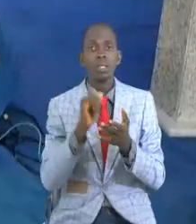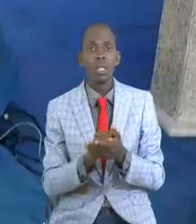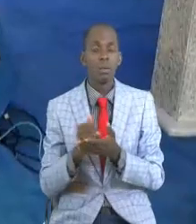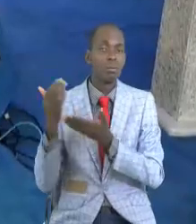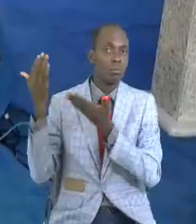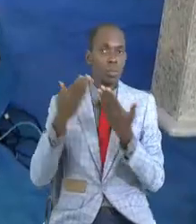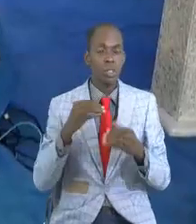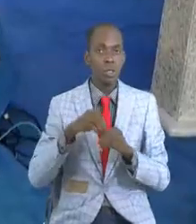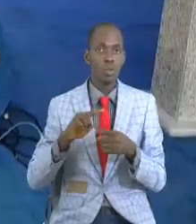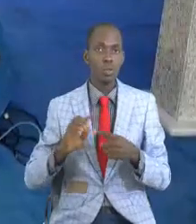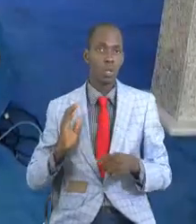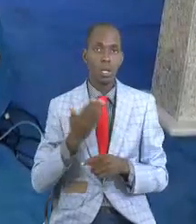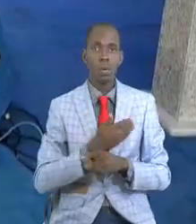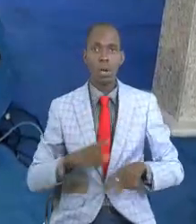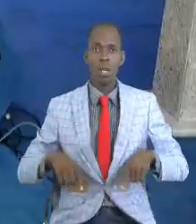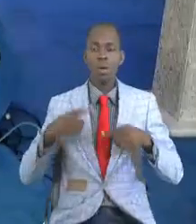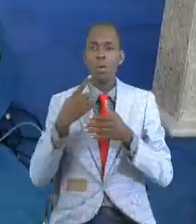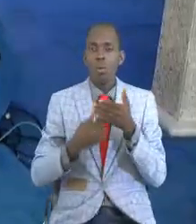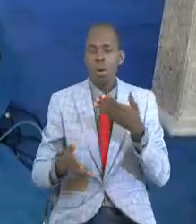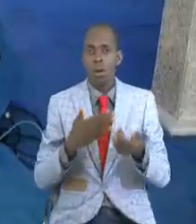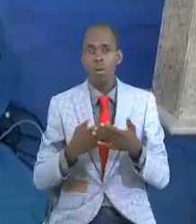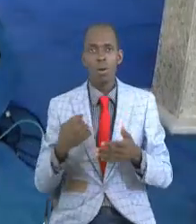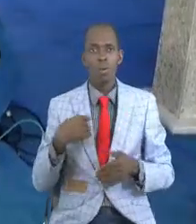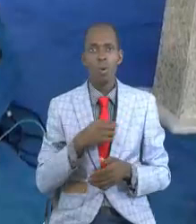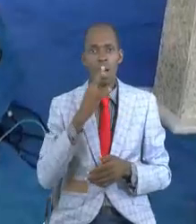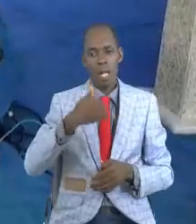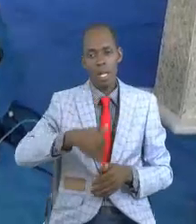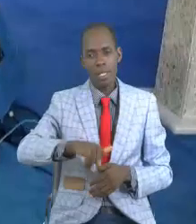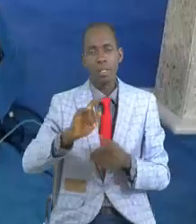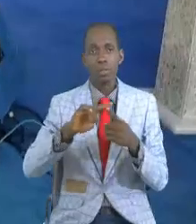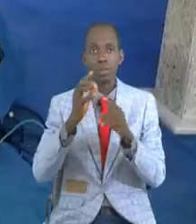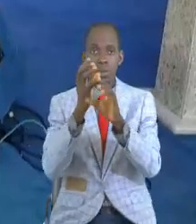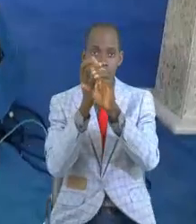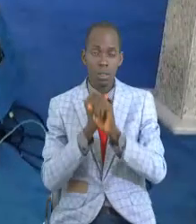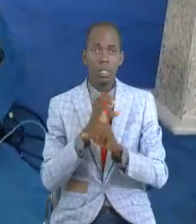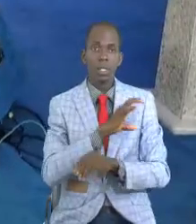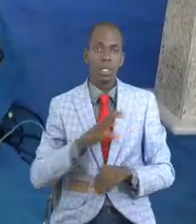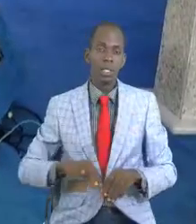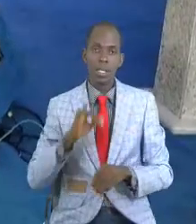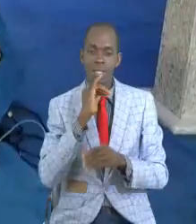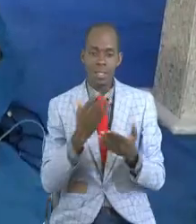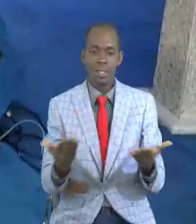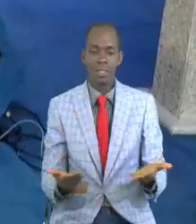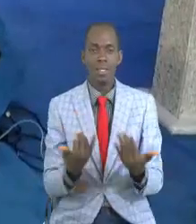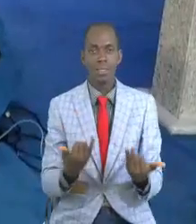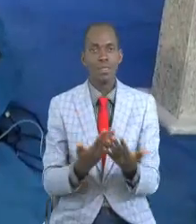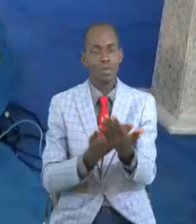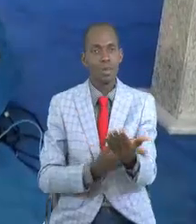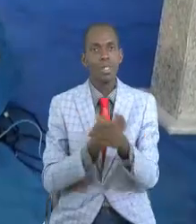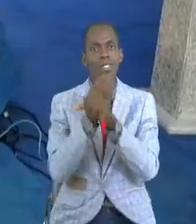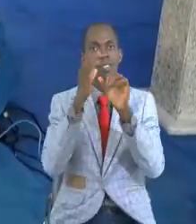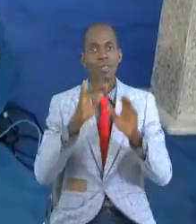lives, whatever we're still to have, Christ is there this morning. The Savior is there this morning.